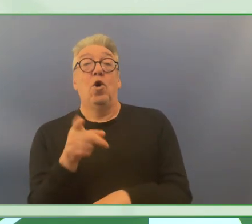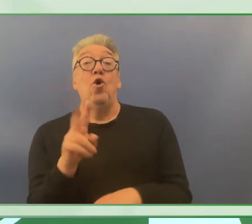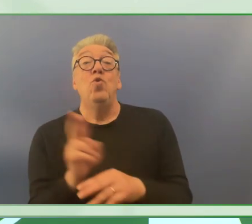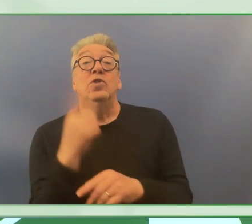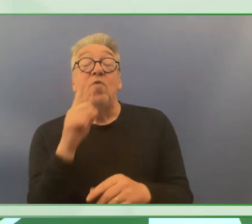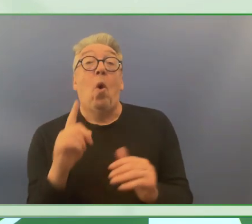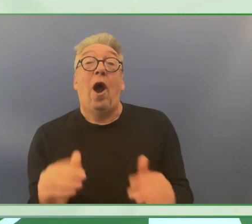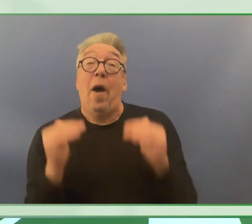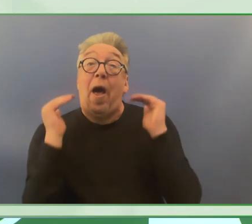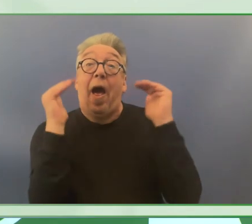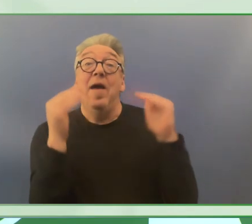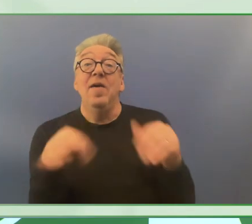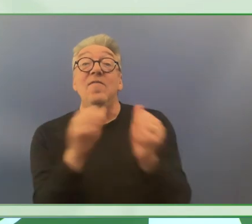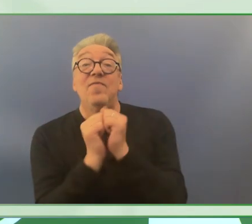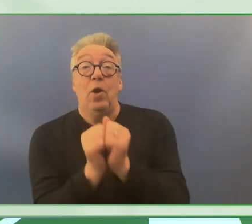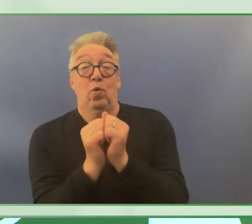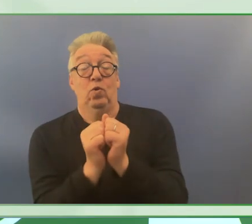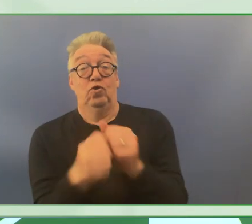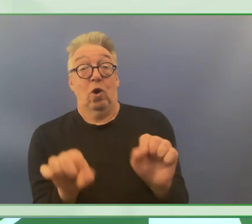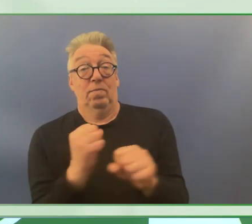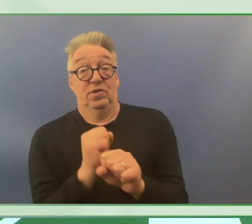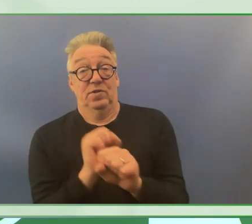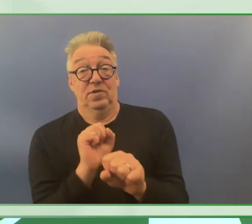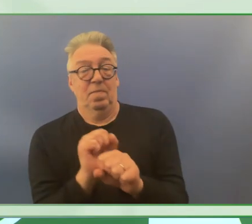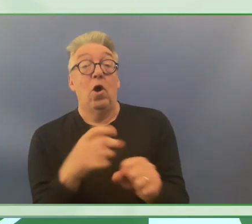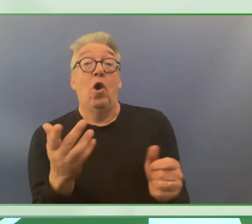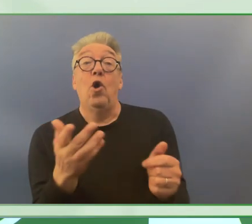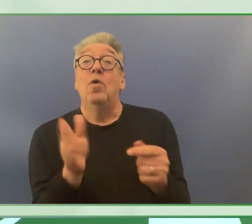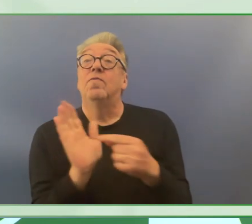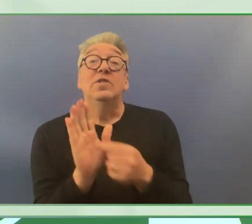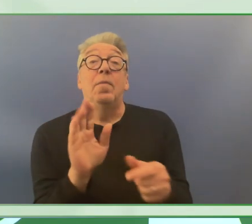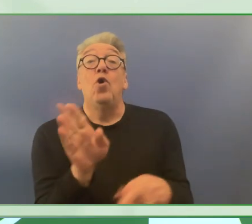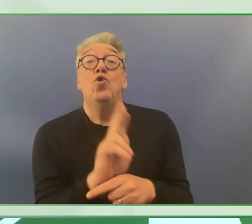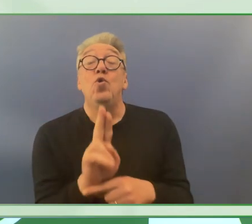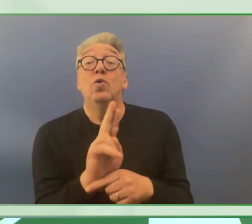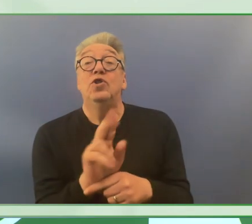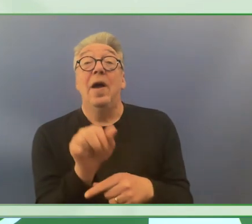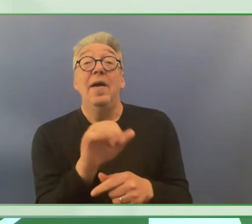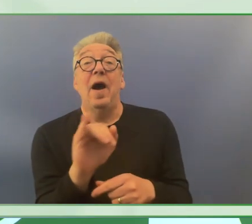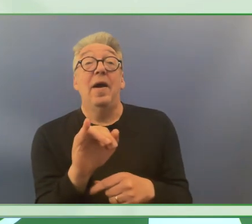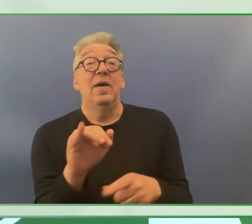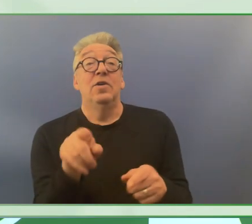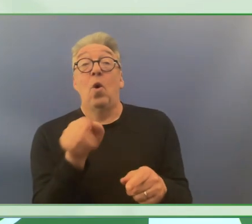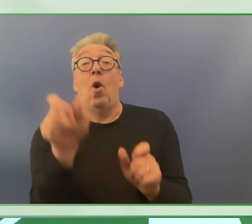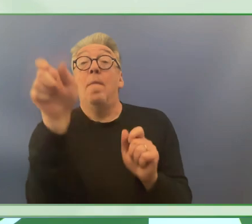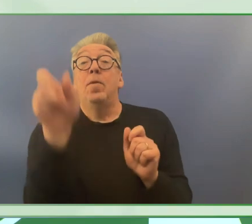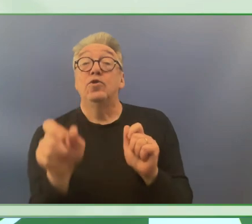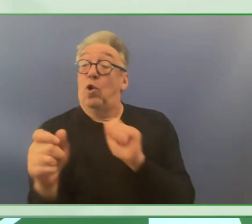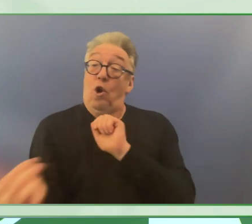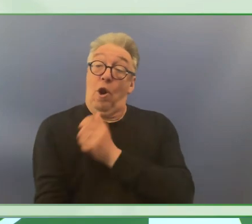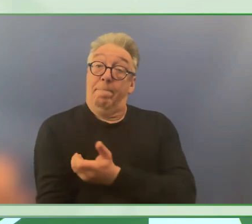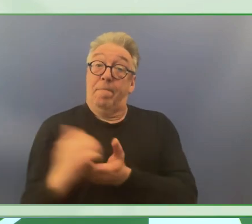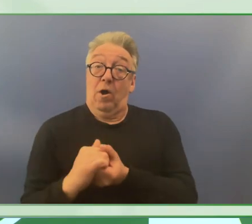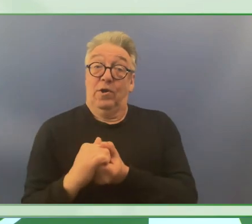mean with this, specifically, I'm thinking about using AI as your personal thought partner. And how you can do this, it's